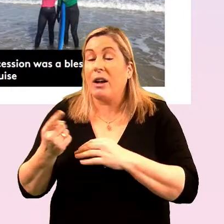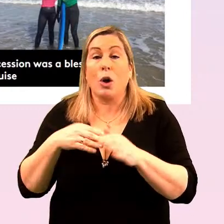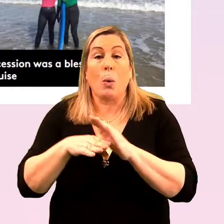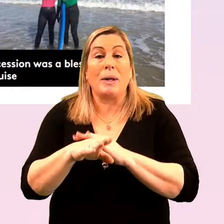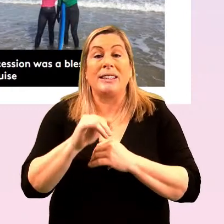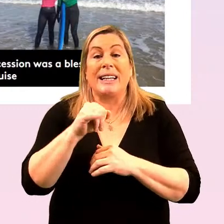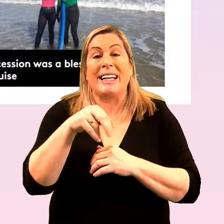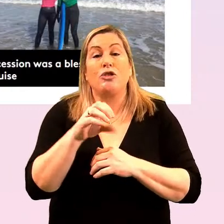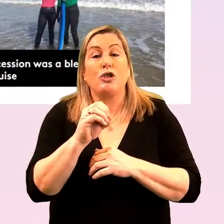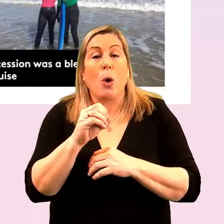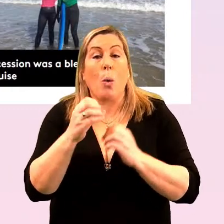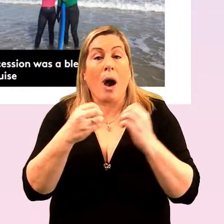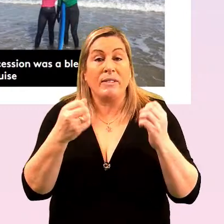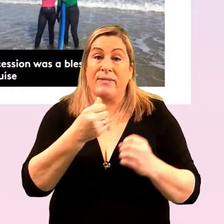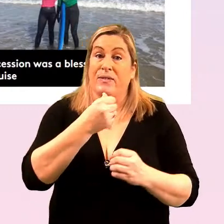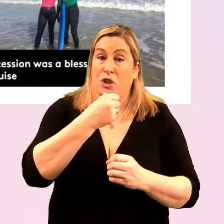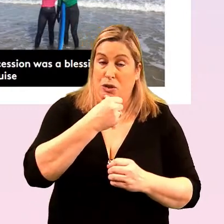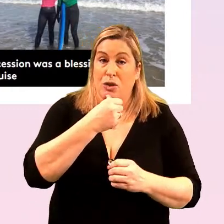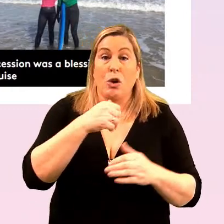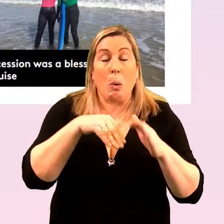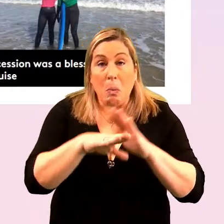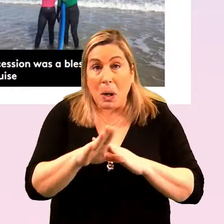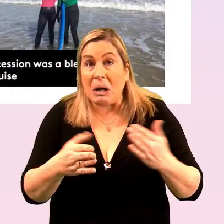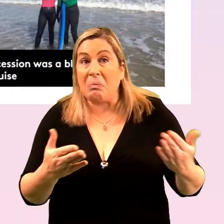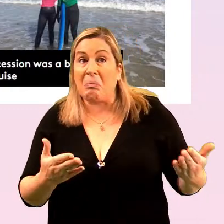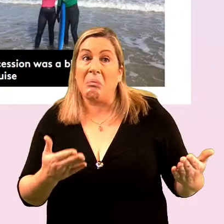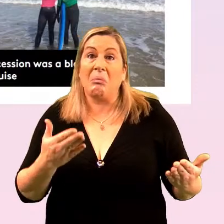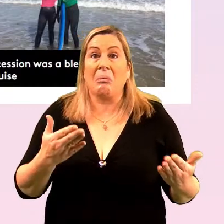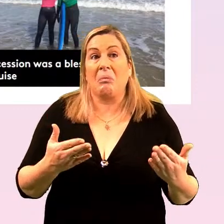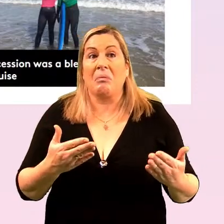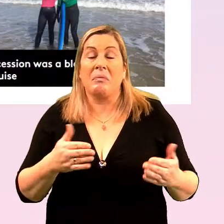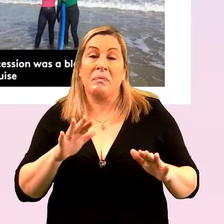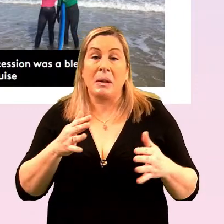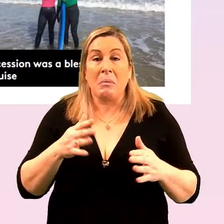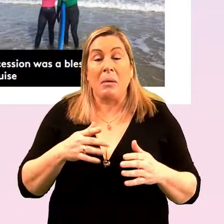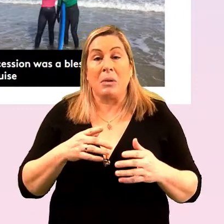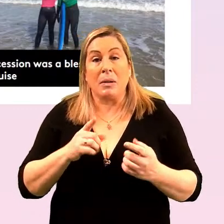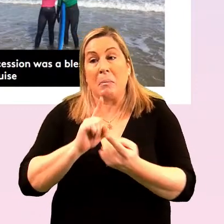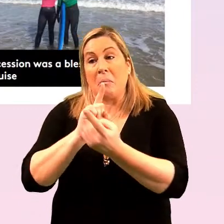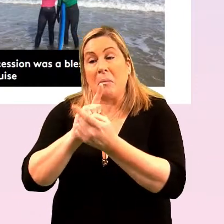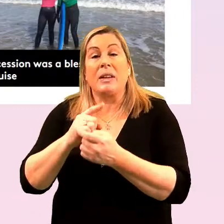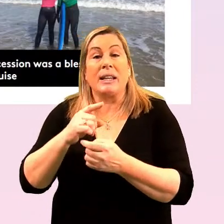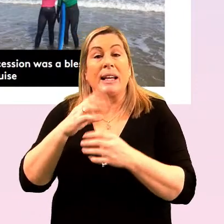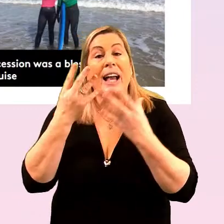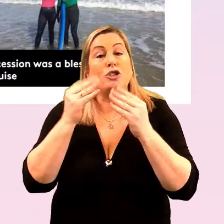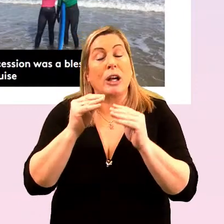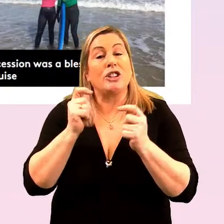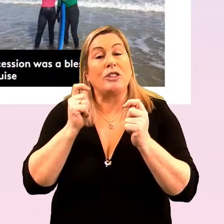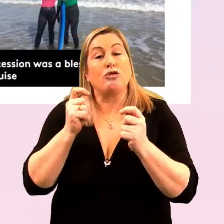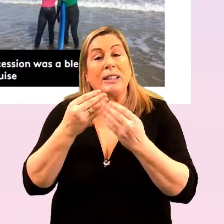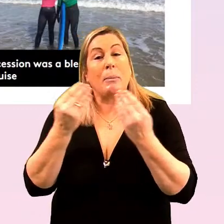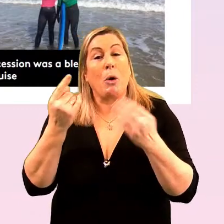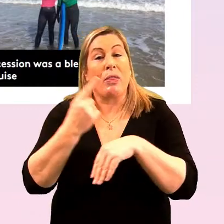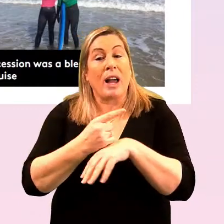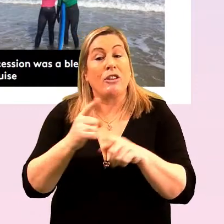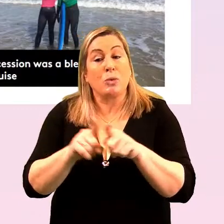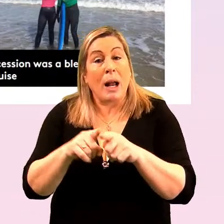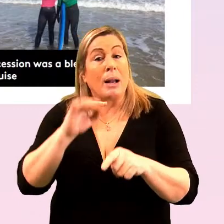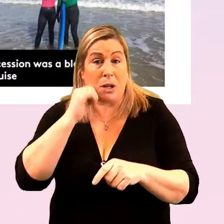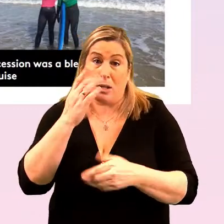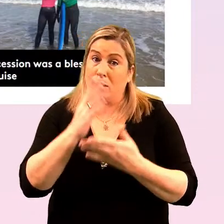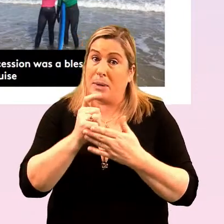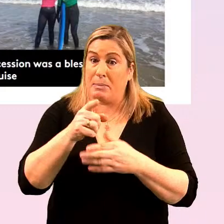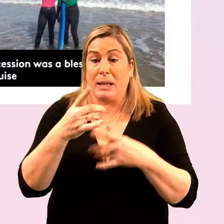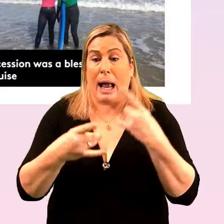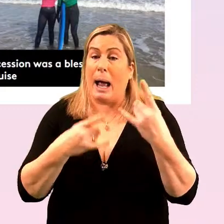first. And they might actually also meet the education and training board there, because sometimes that happens, you know, where